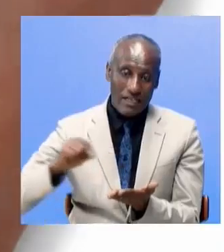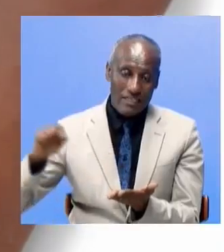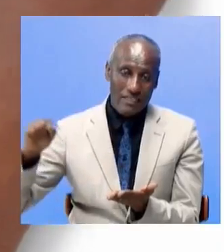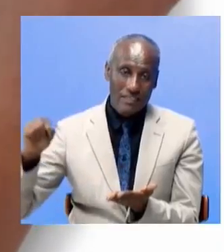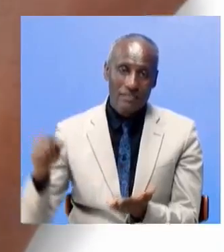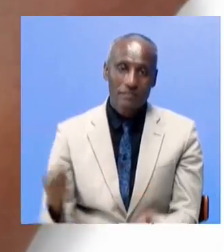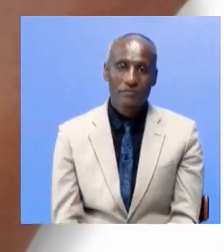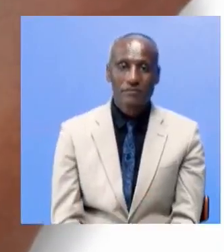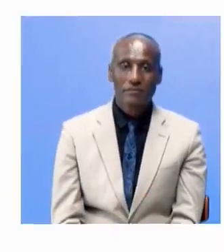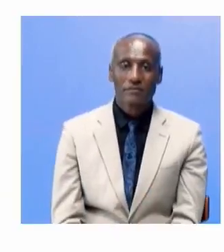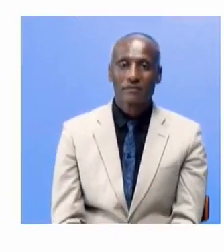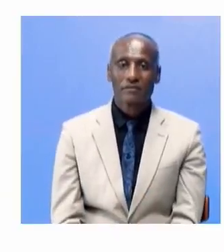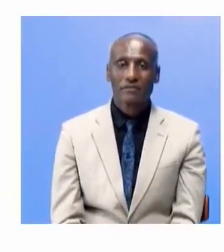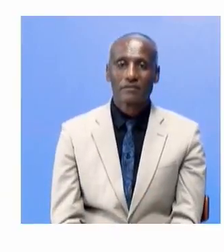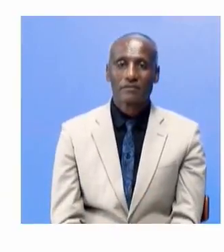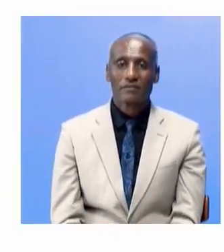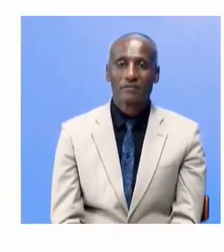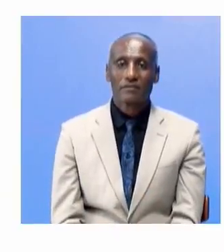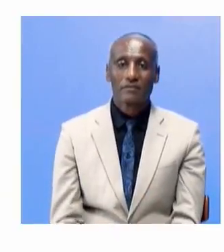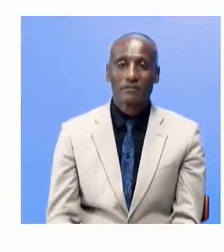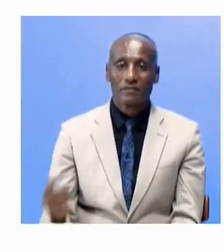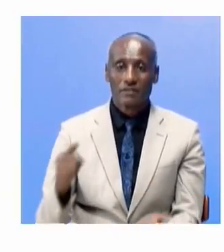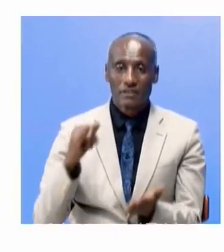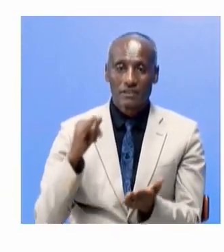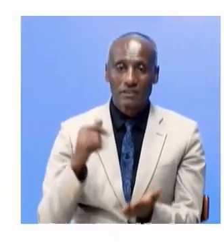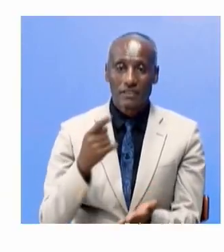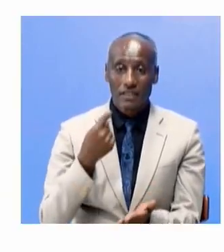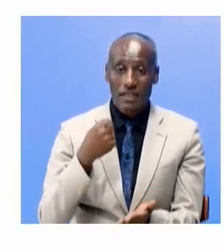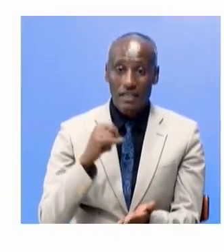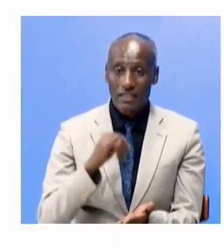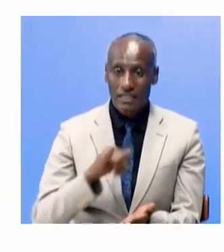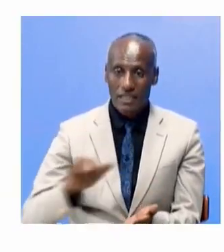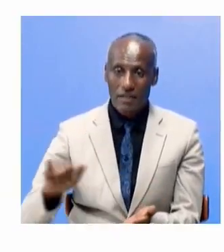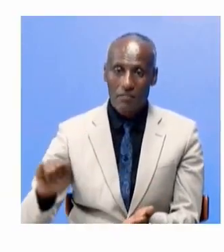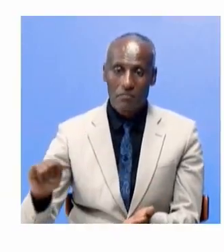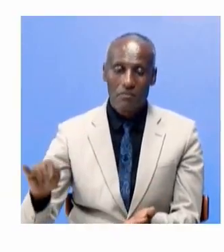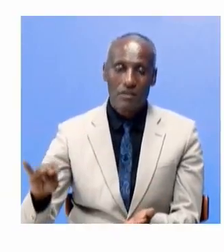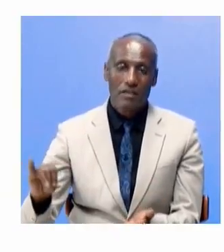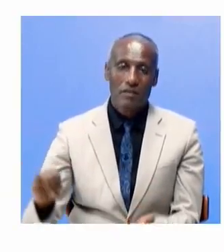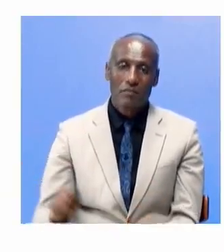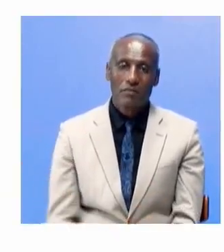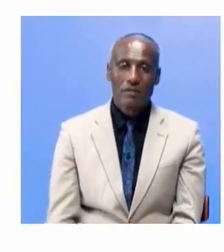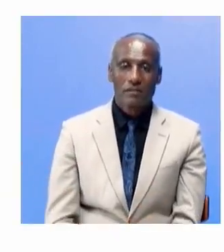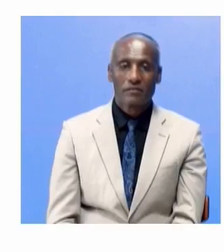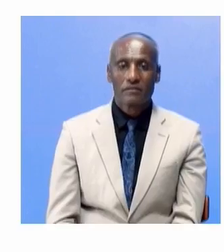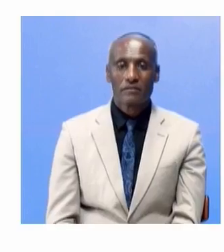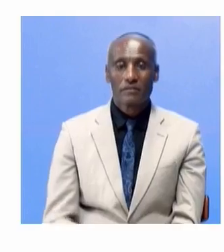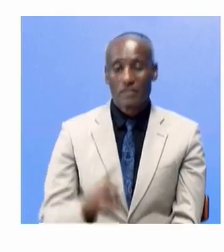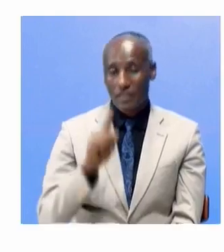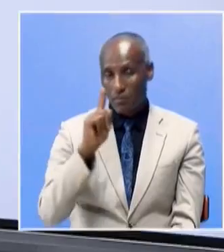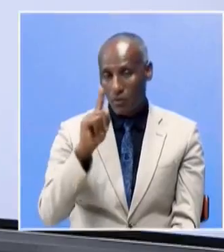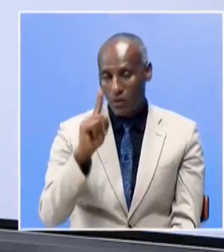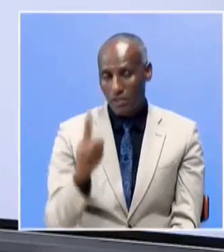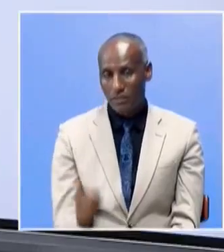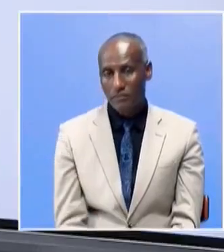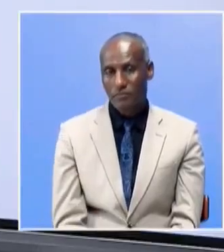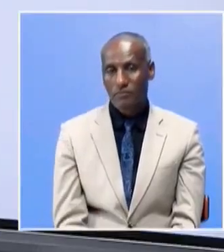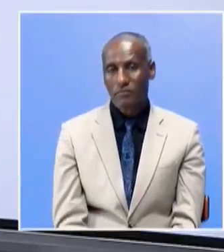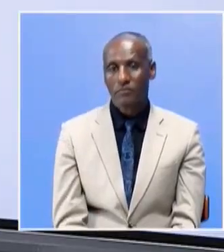Rewrite it or maybe rewrite them. And come on. Number 1.